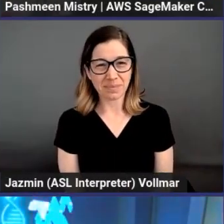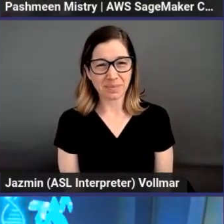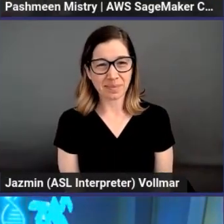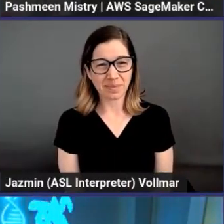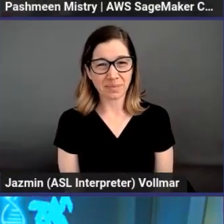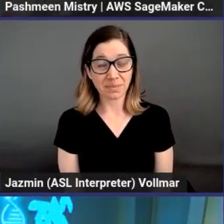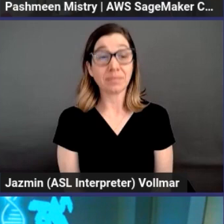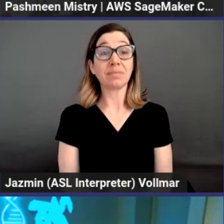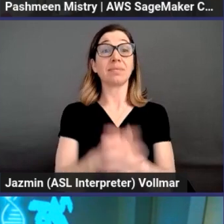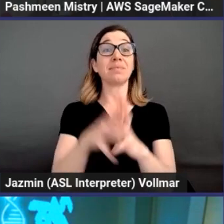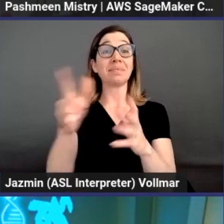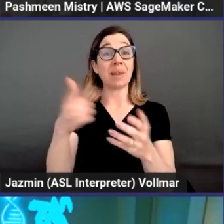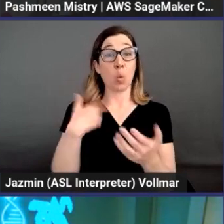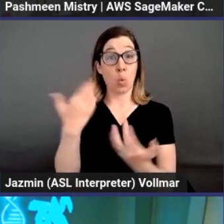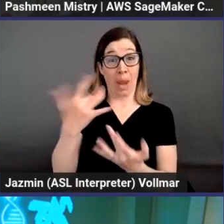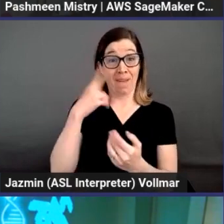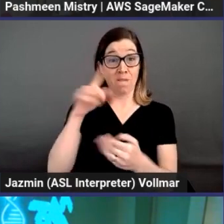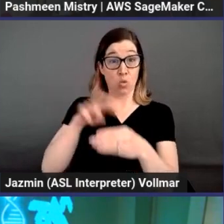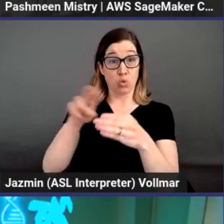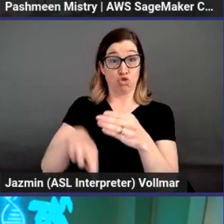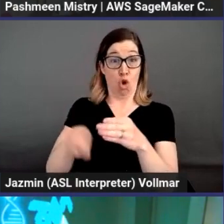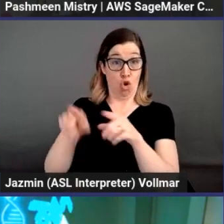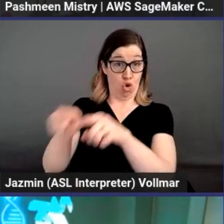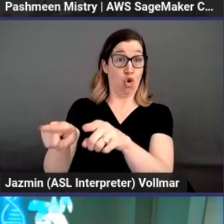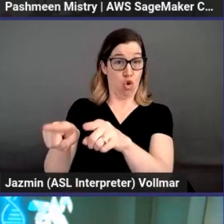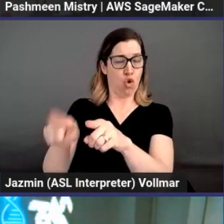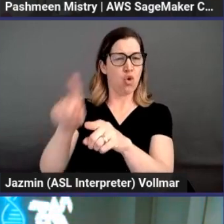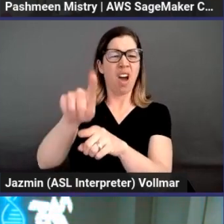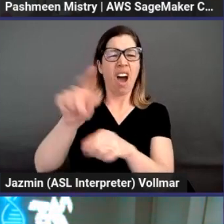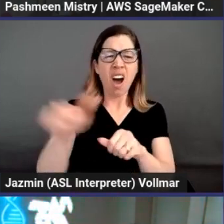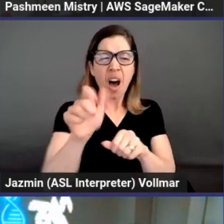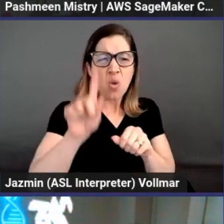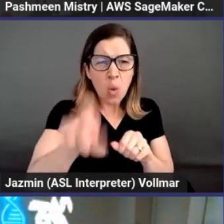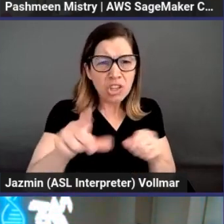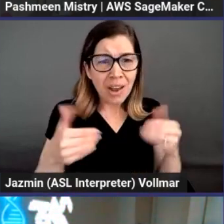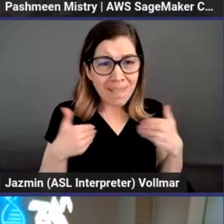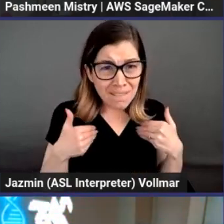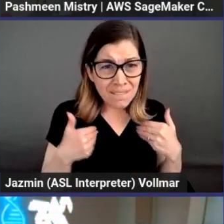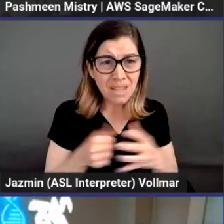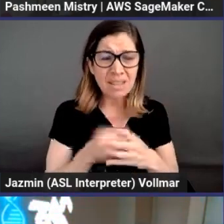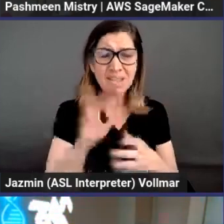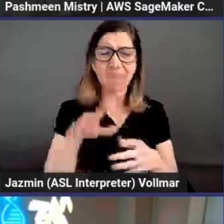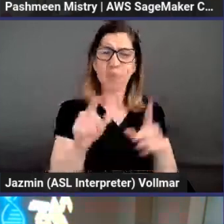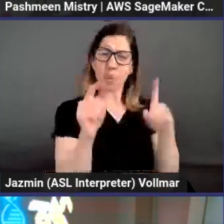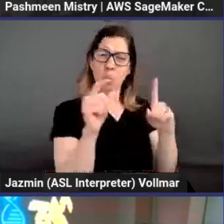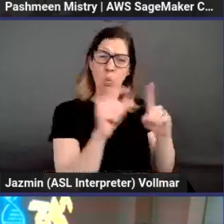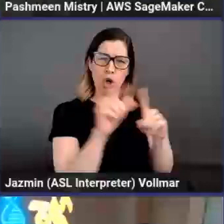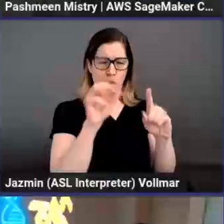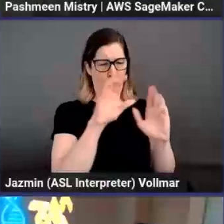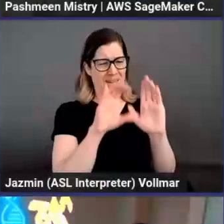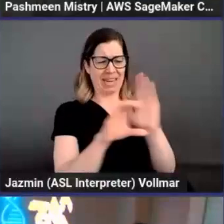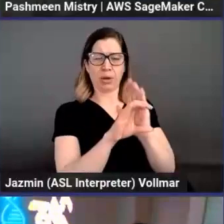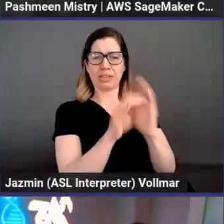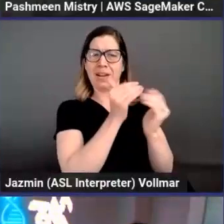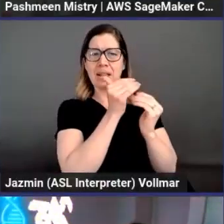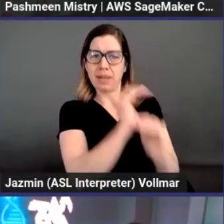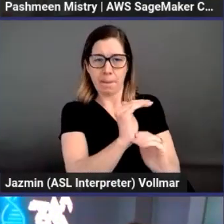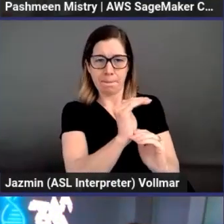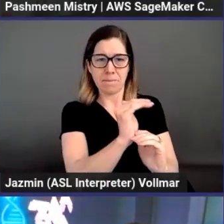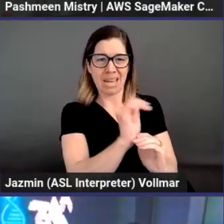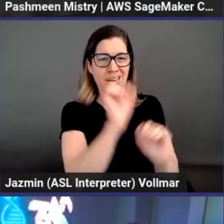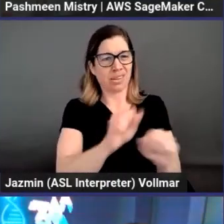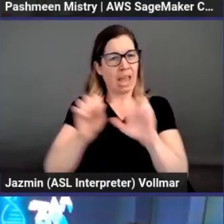And then while we're waiting for the results on that and before we discuss it, another question is there a word or character limit to be entered in